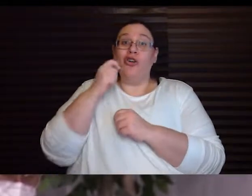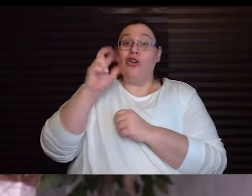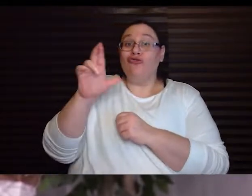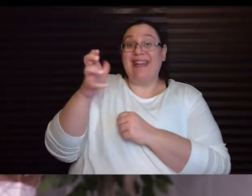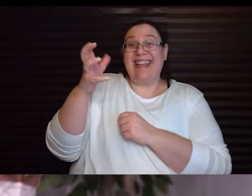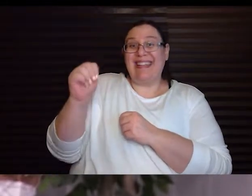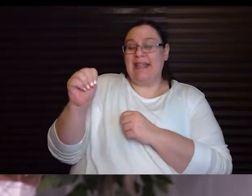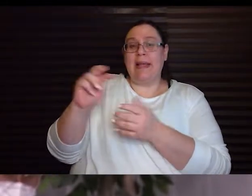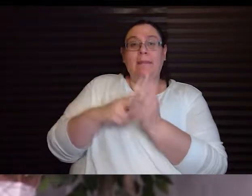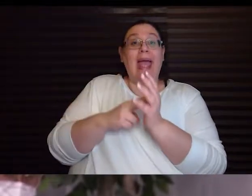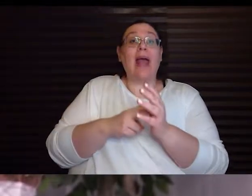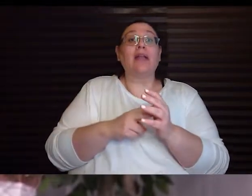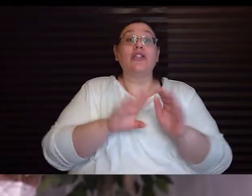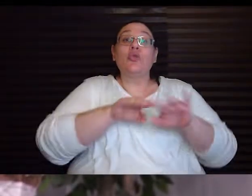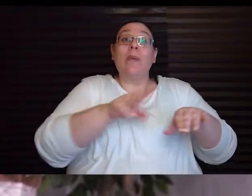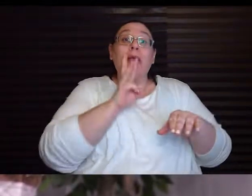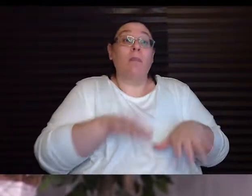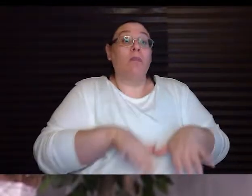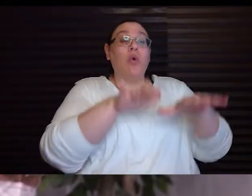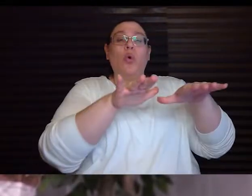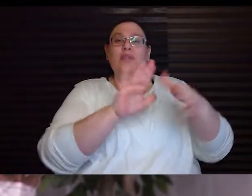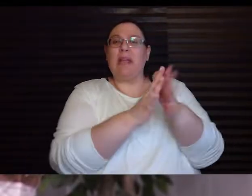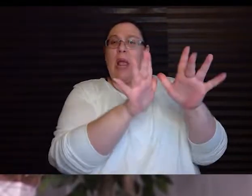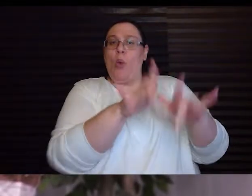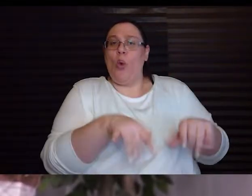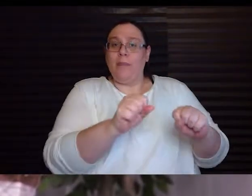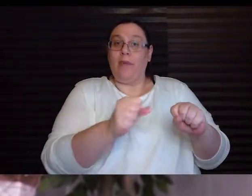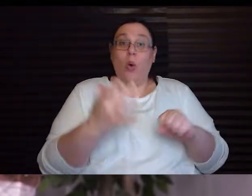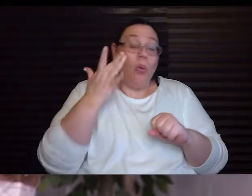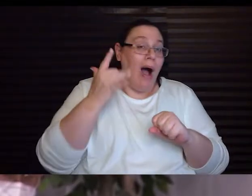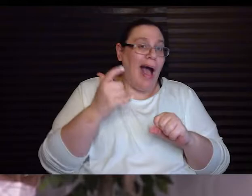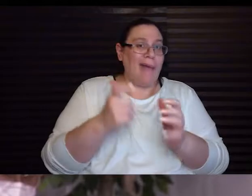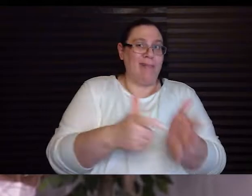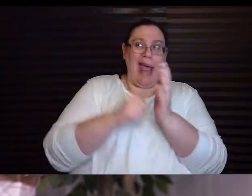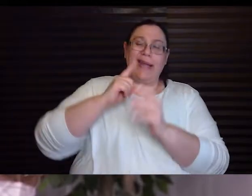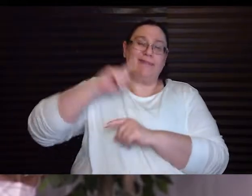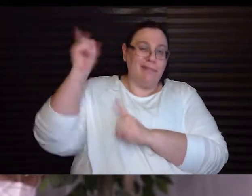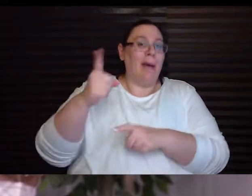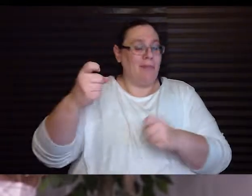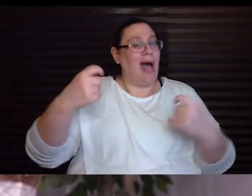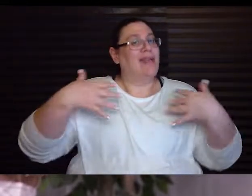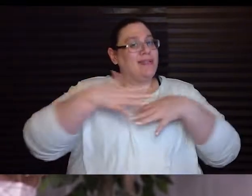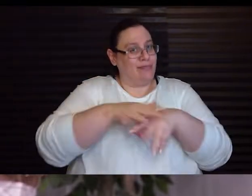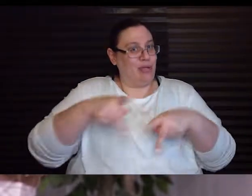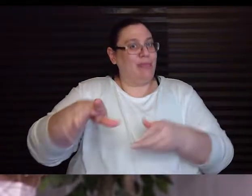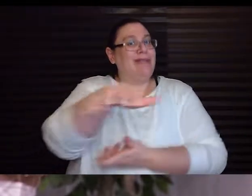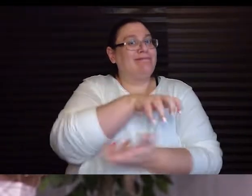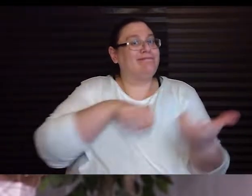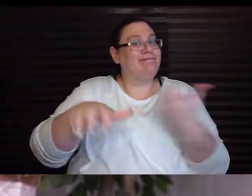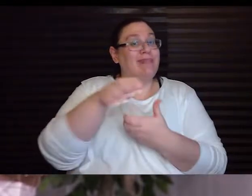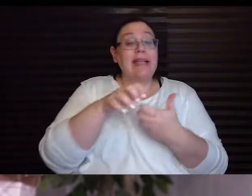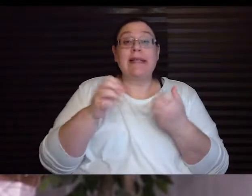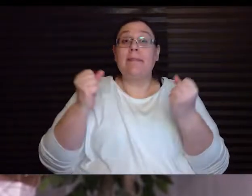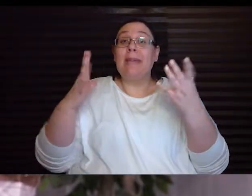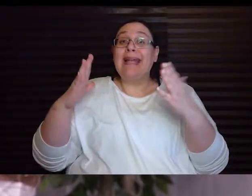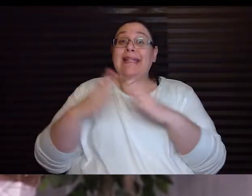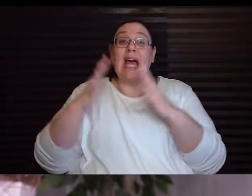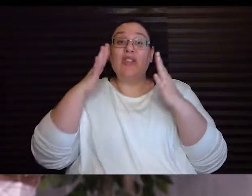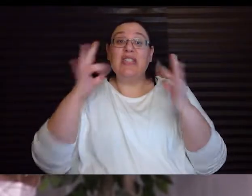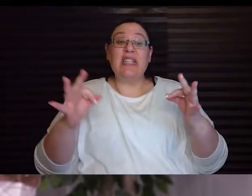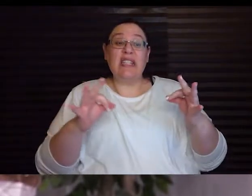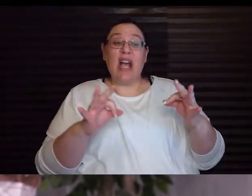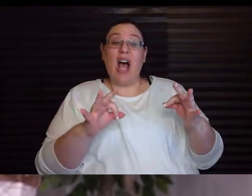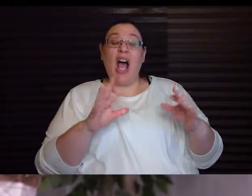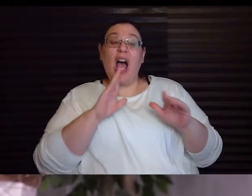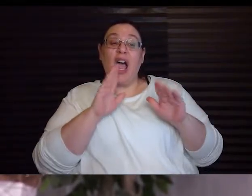the pools, when after those desegregation mandates came down, many towns chose to shutter their